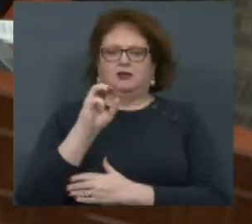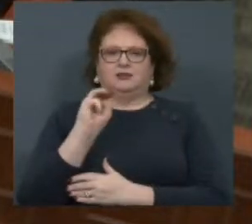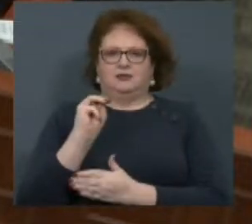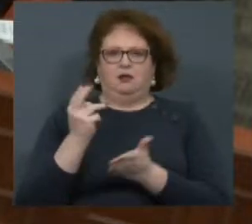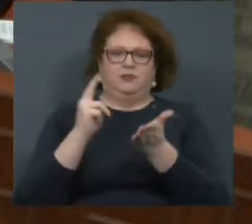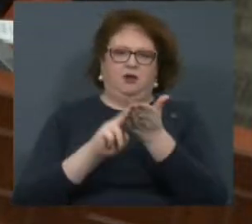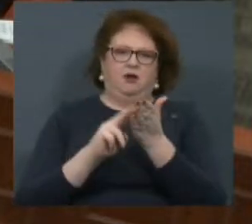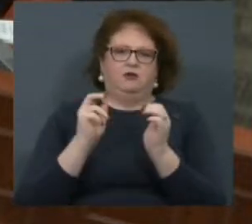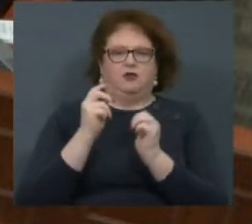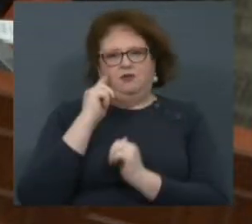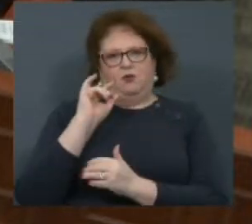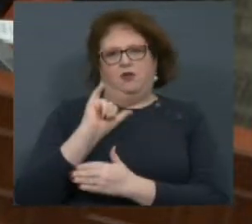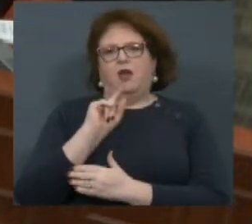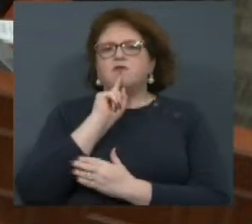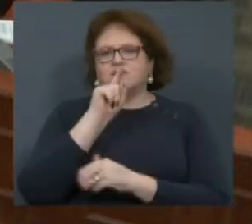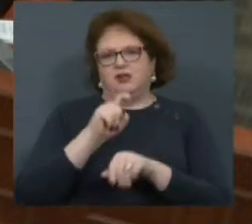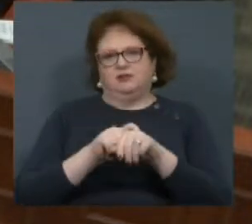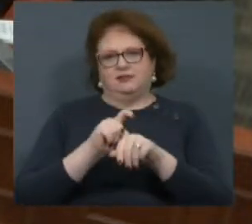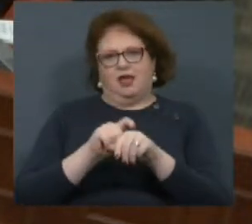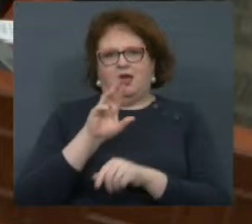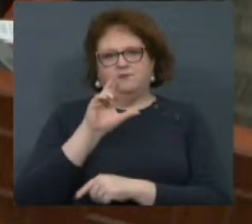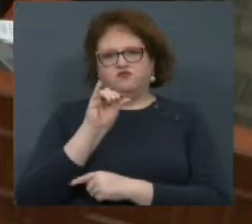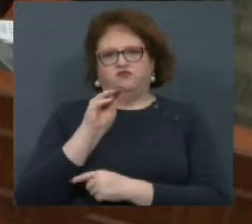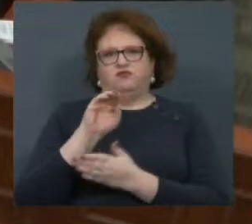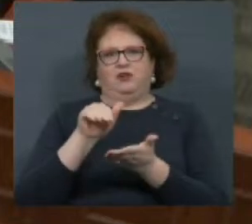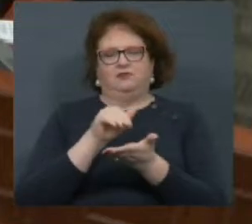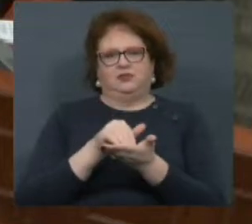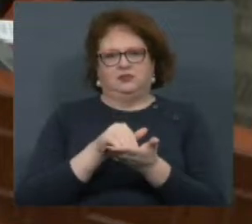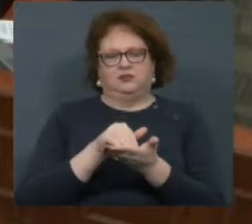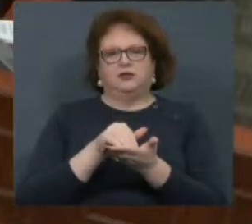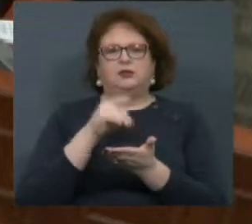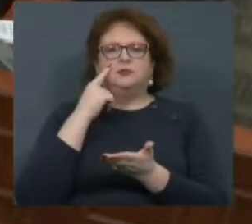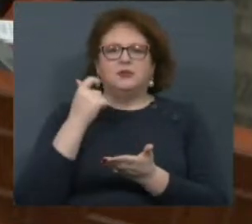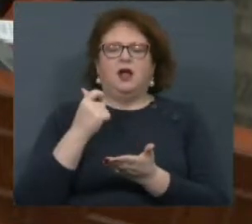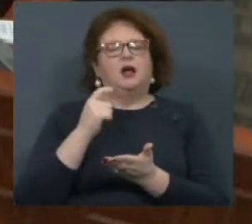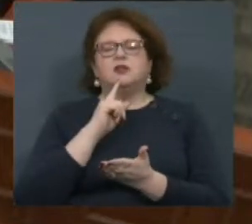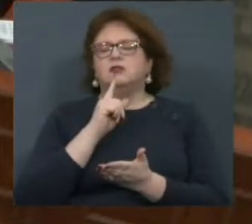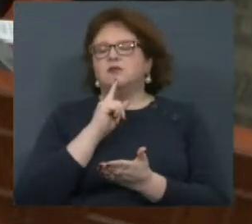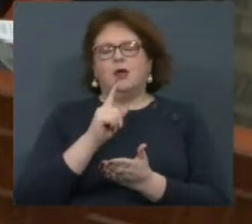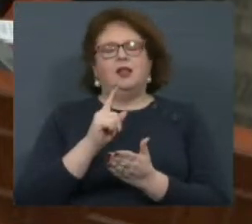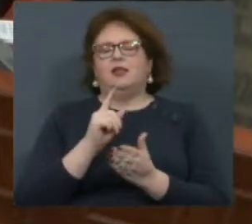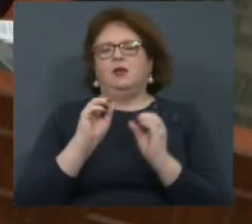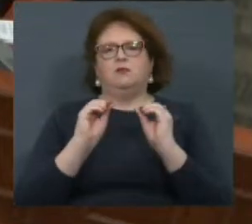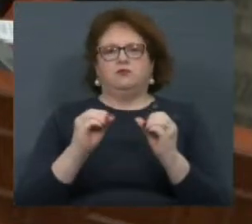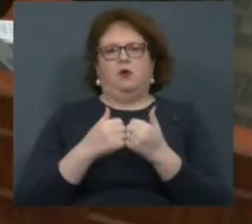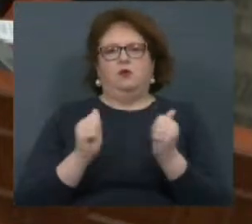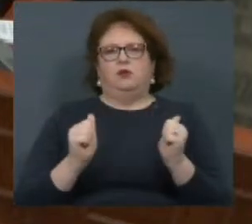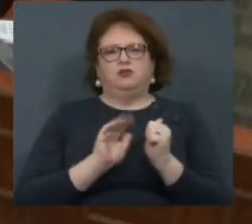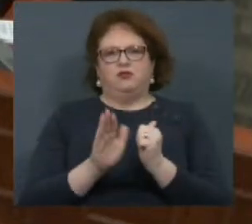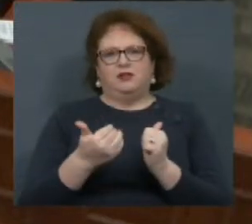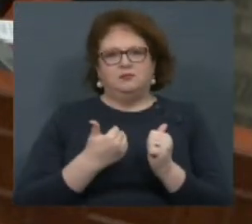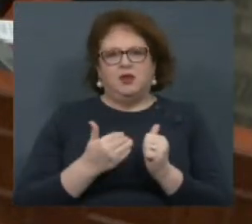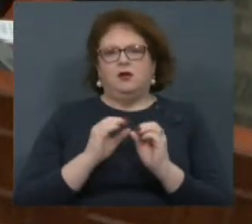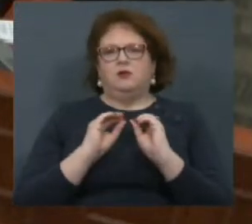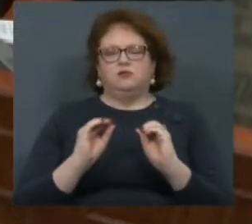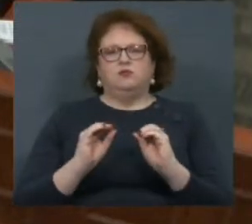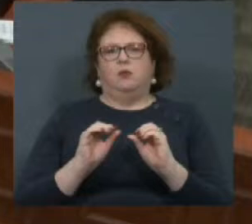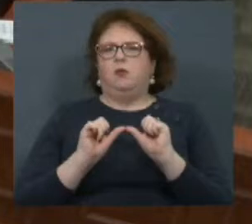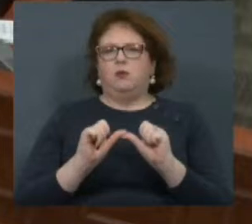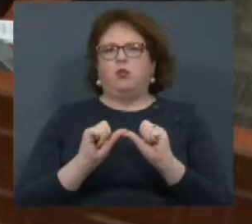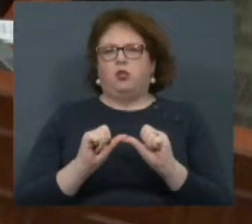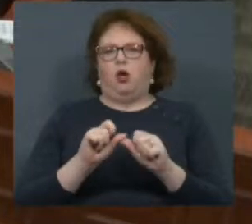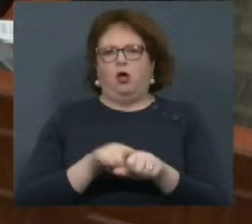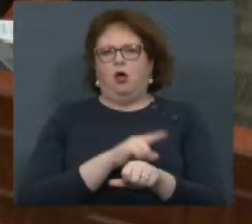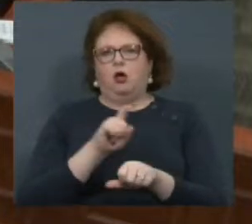platform. This ordinance raises significant concerns about transparency, fiscal responsibility, and the long-term implications for our